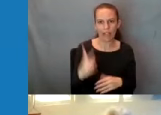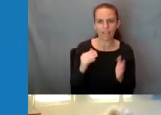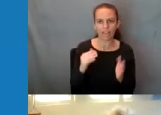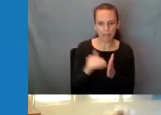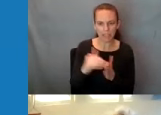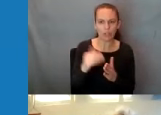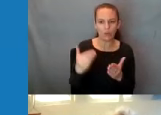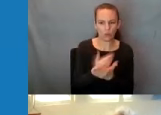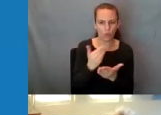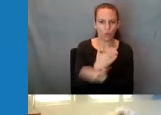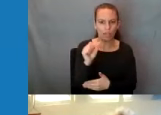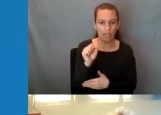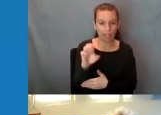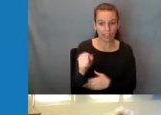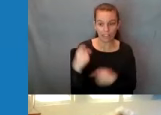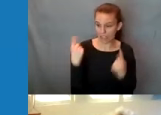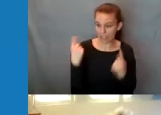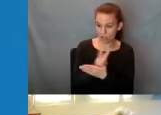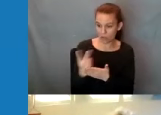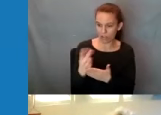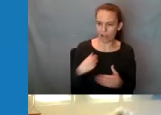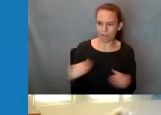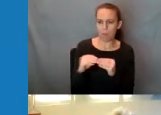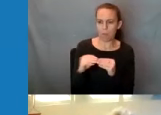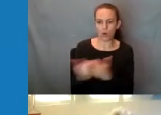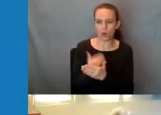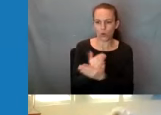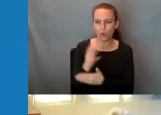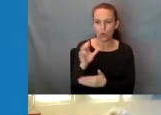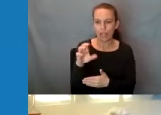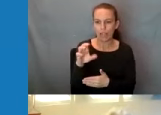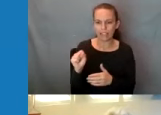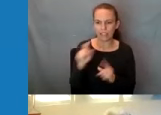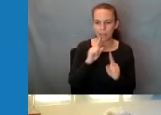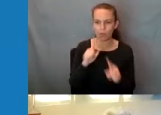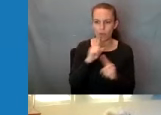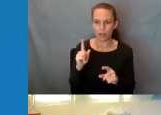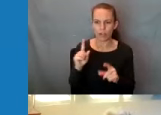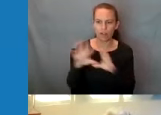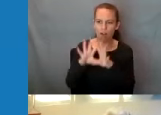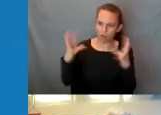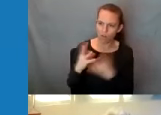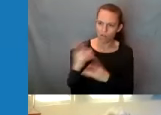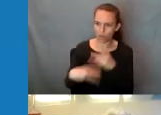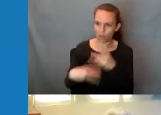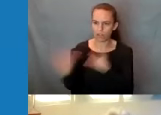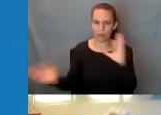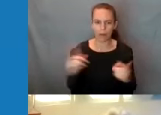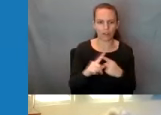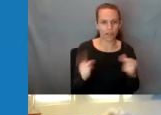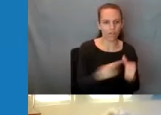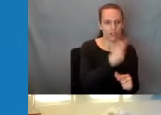2 weeks, we've had more new cases being reported worldwide than in the first 6 months of the pandemic.